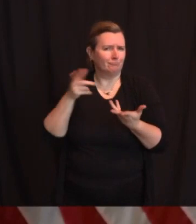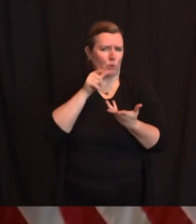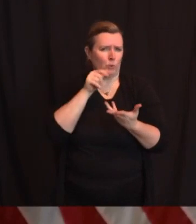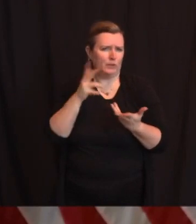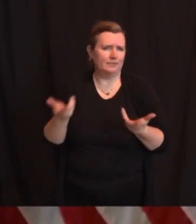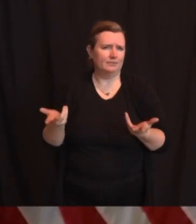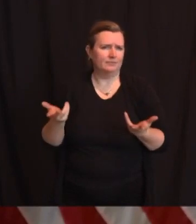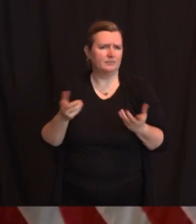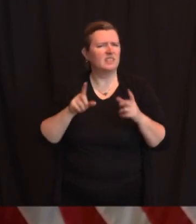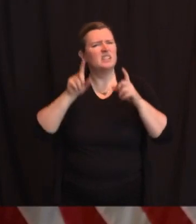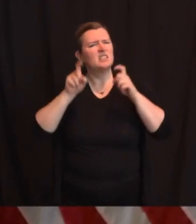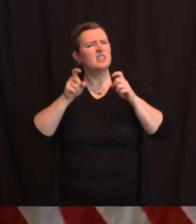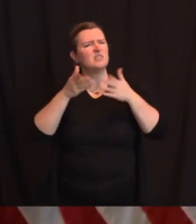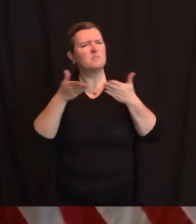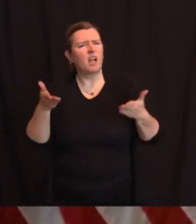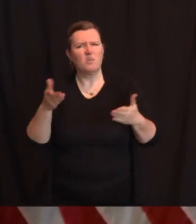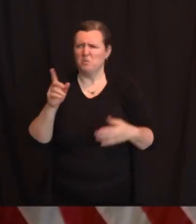from?